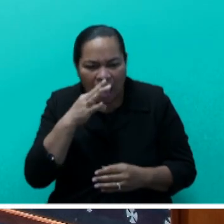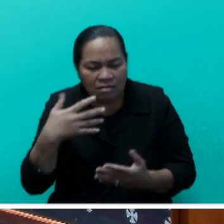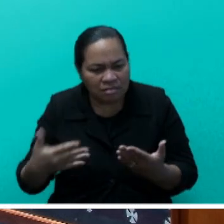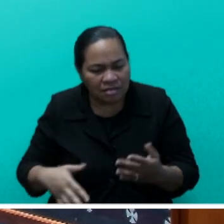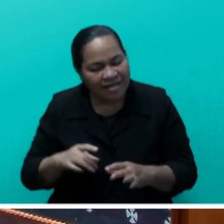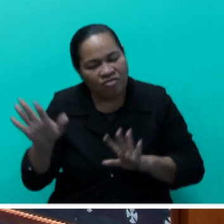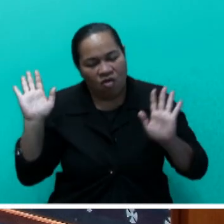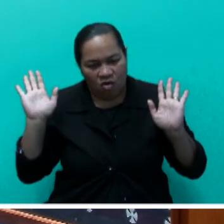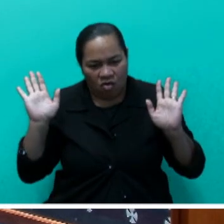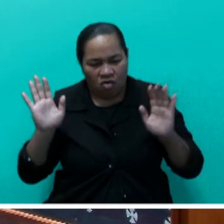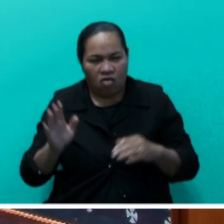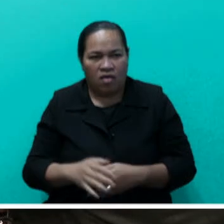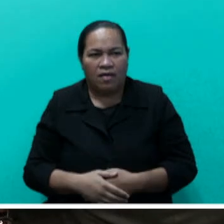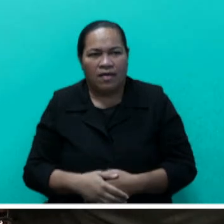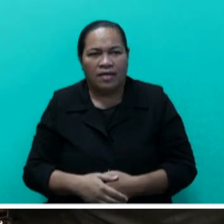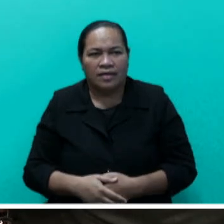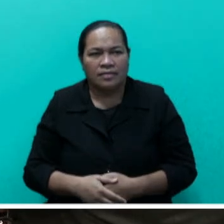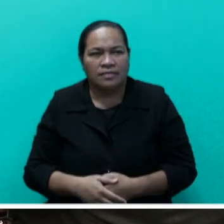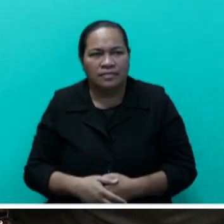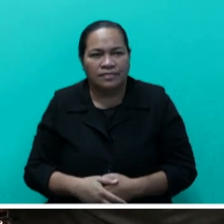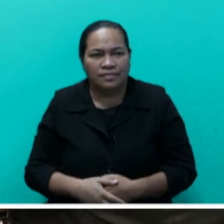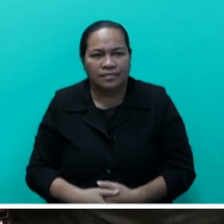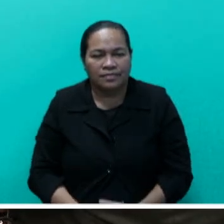all. Thank you.